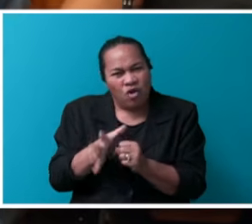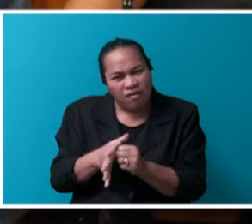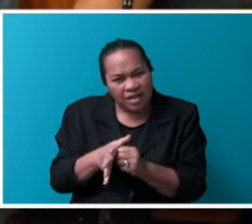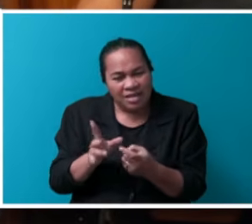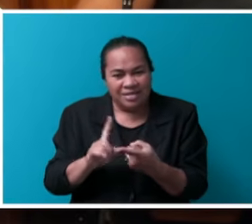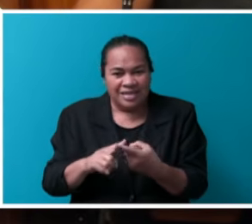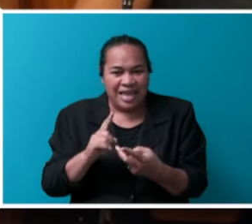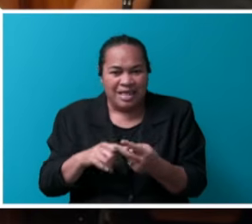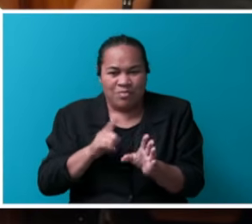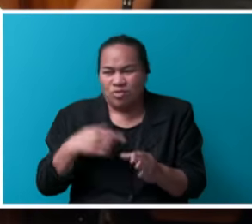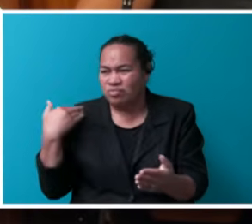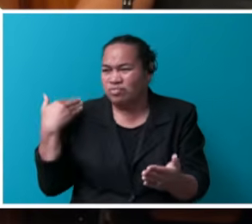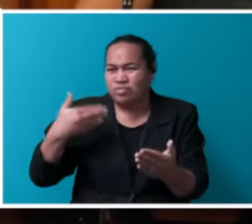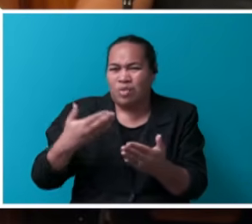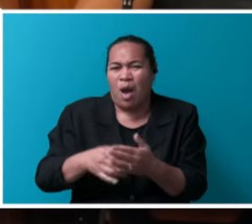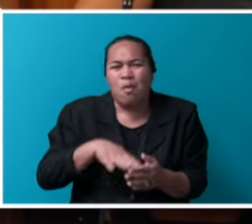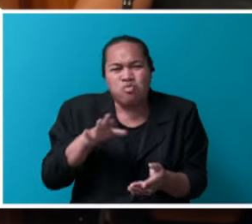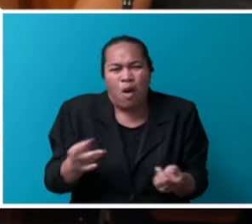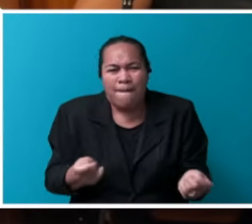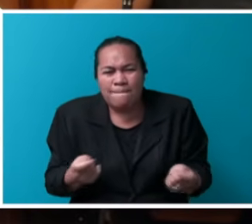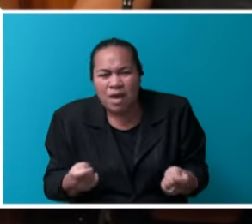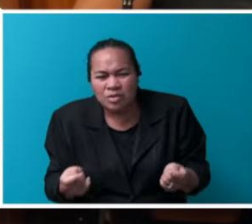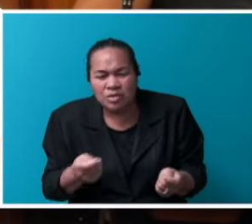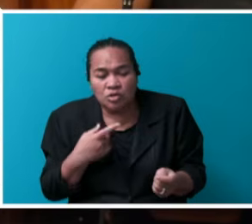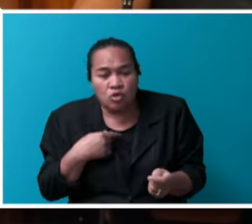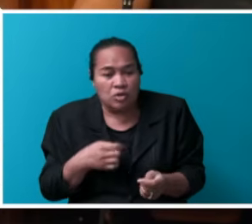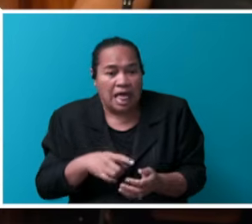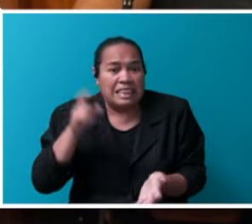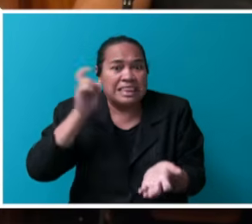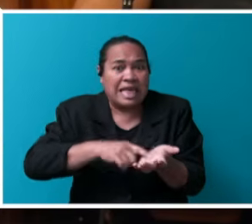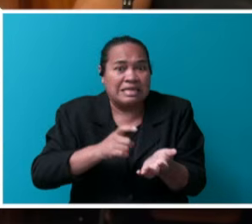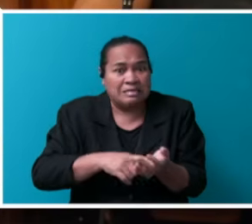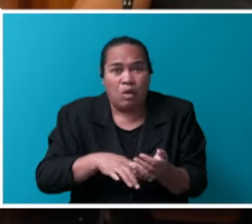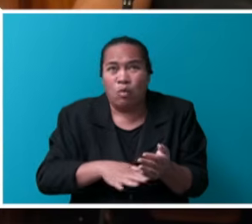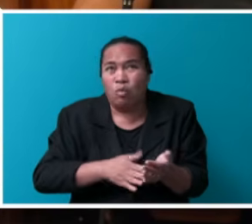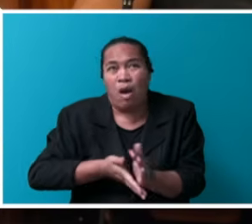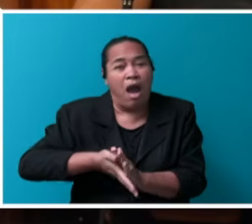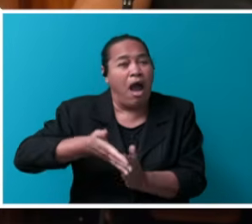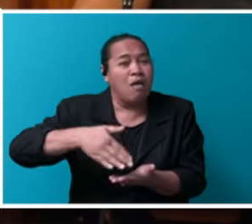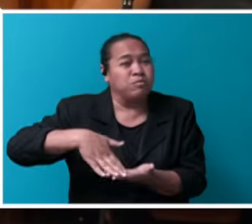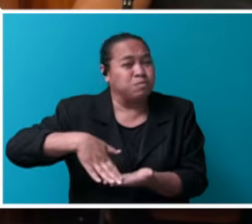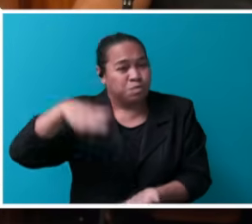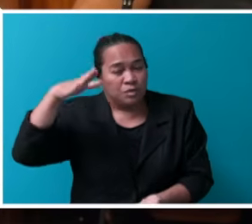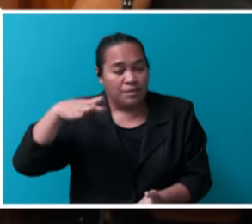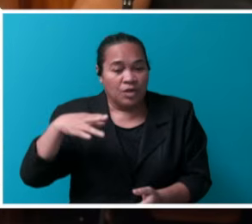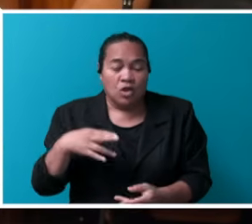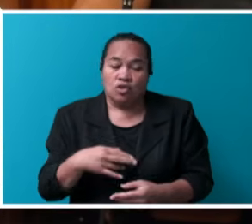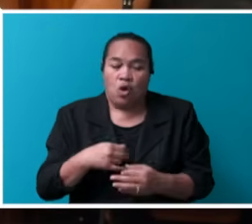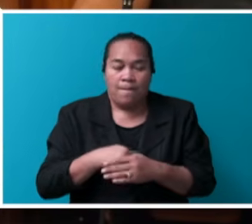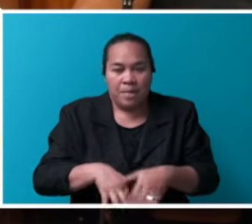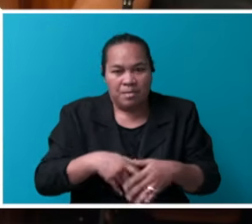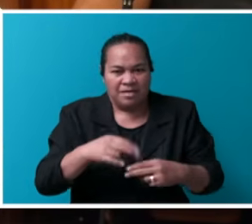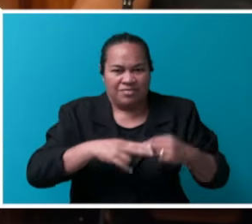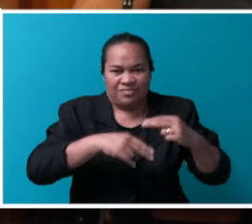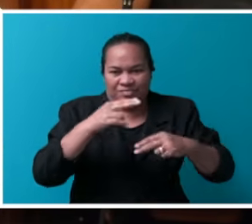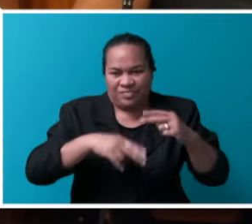the years of poor economic management had taken our public debt to an unsustainable level. Public infrastructure was broken and service